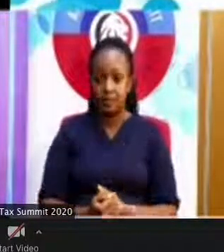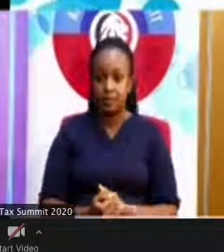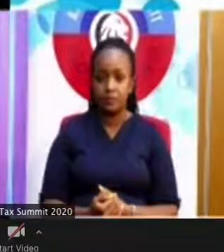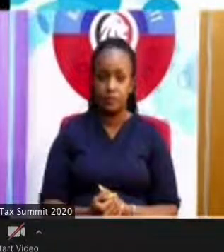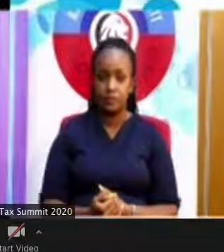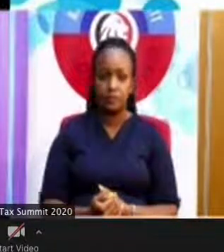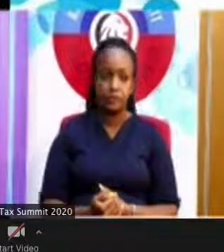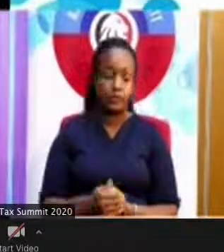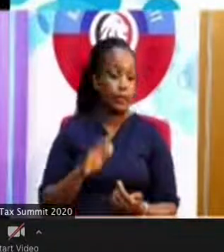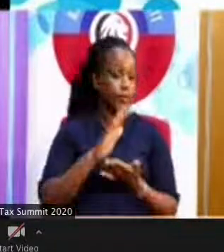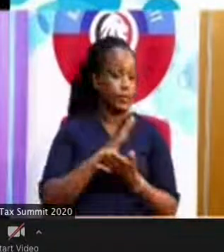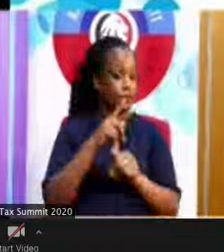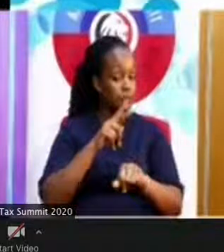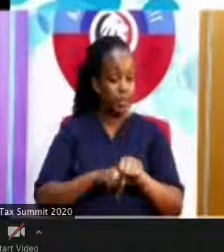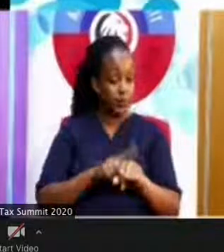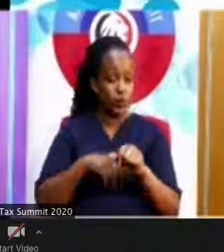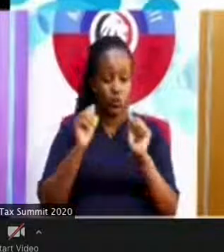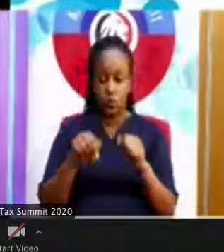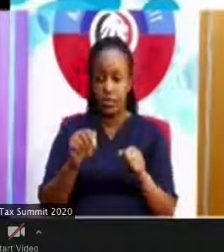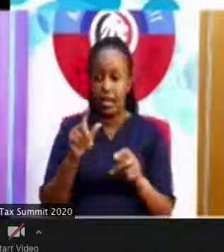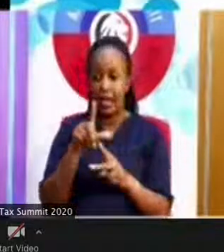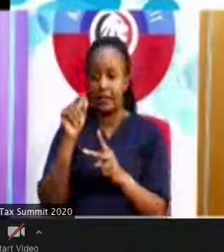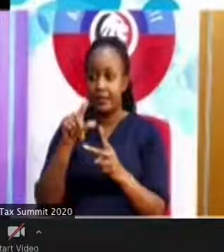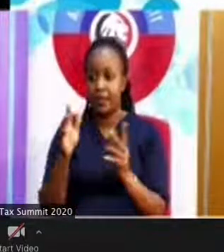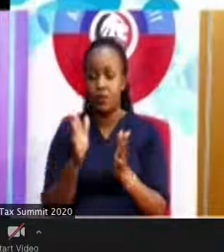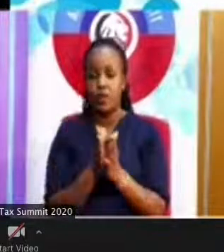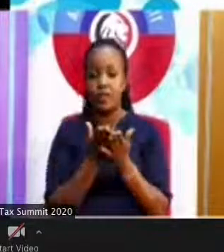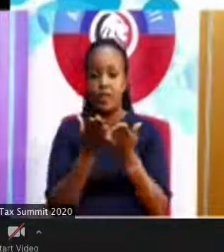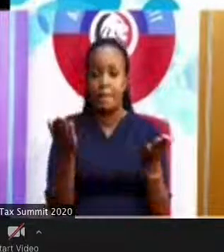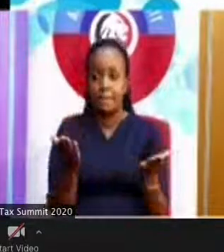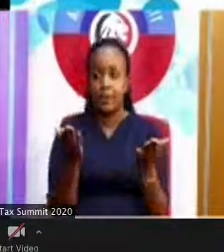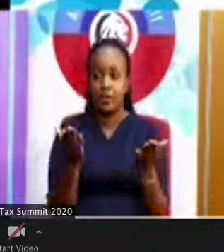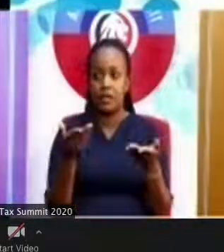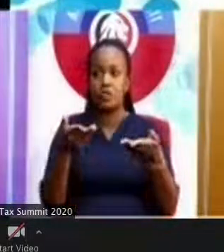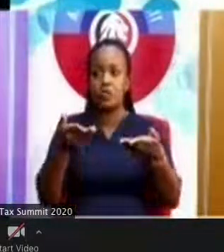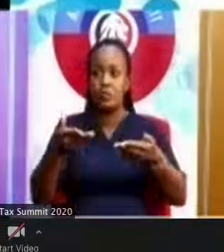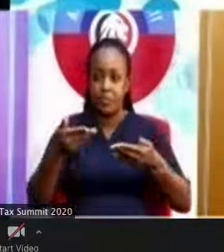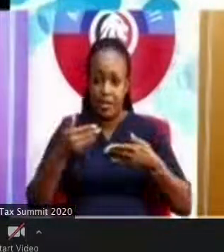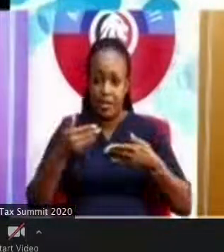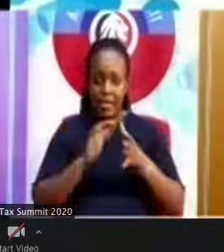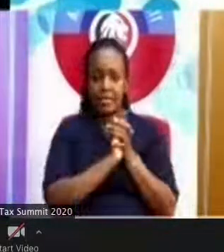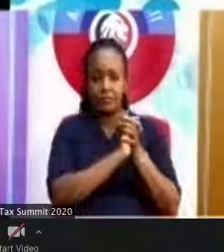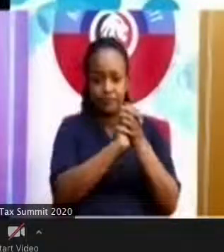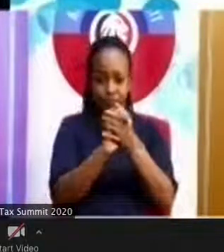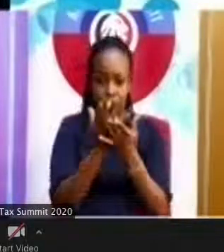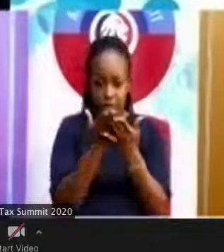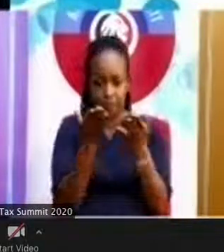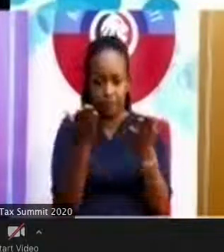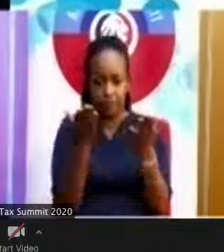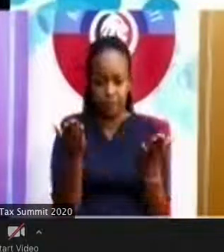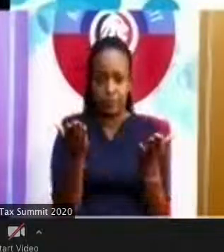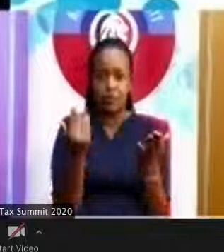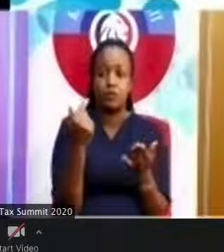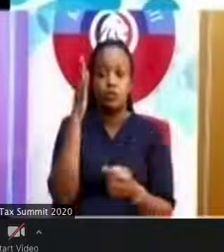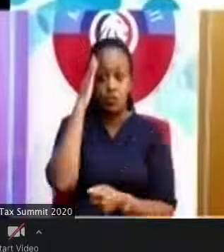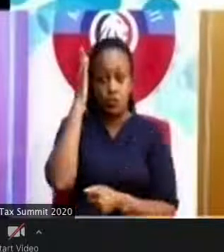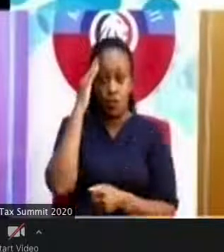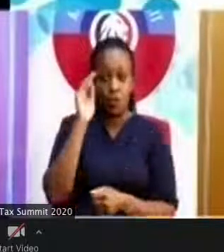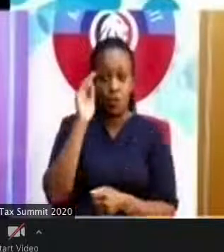them, to just say, we are just bringing greetings to you, so that they know that we are there and that they also know that we